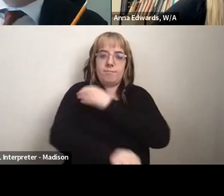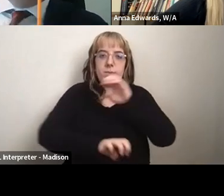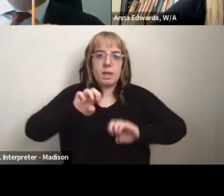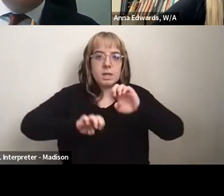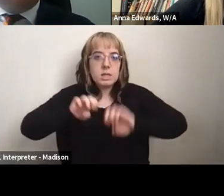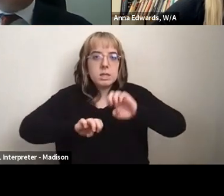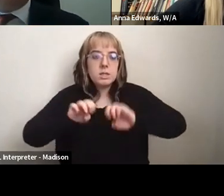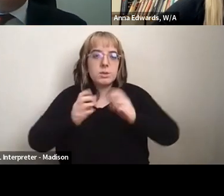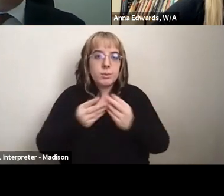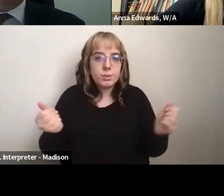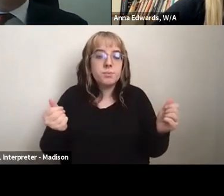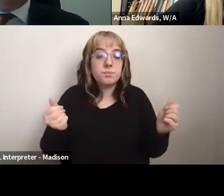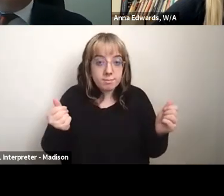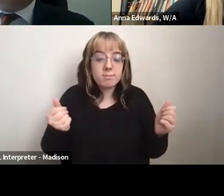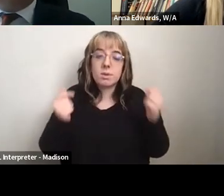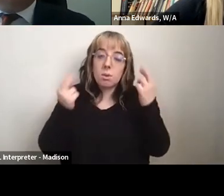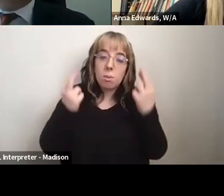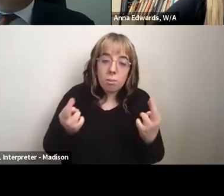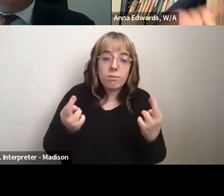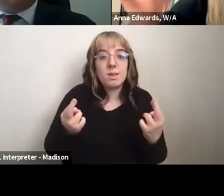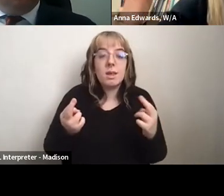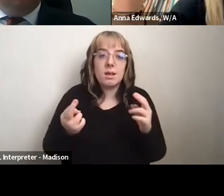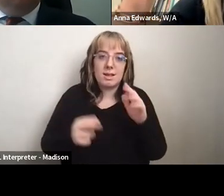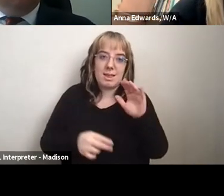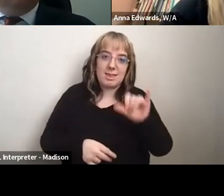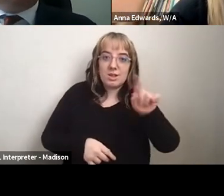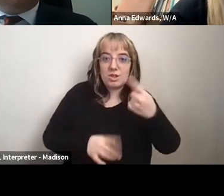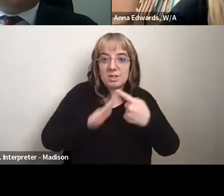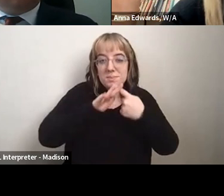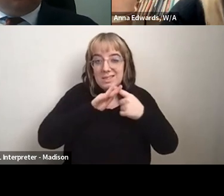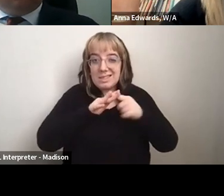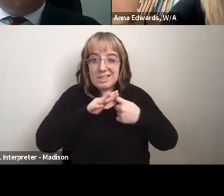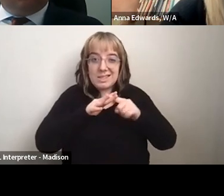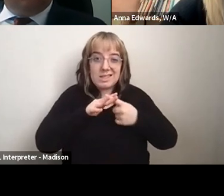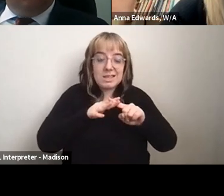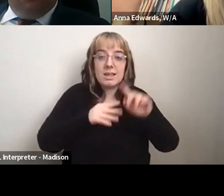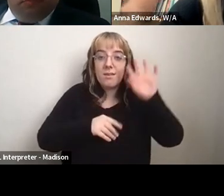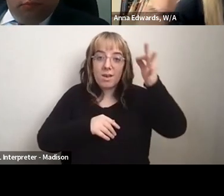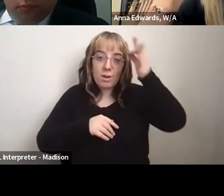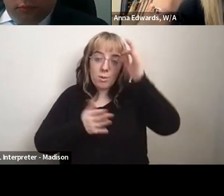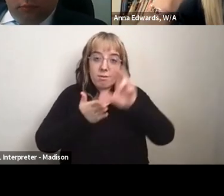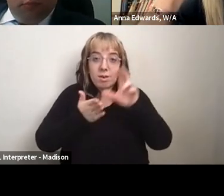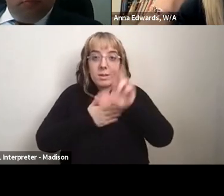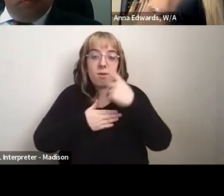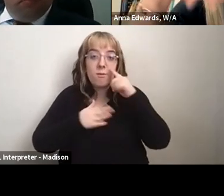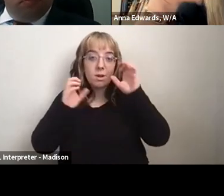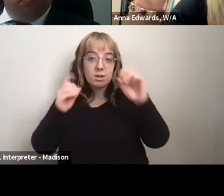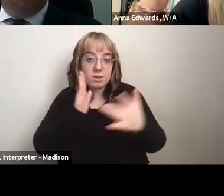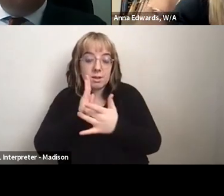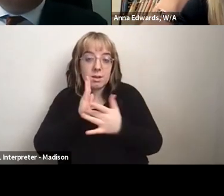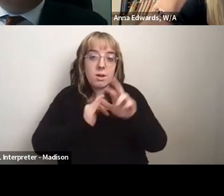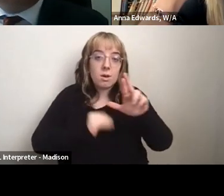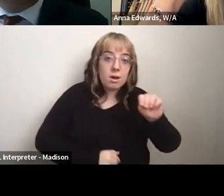scalable solutions. So hopefully that's just the beginning of a federal investment in EdTech R&D. And a